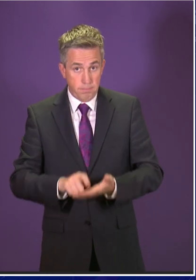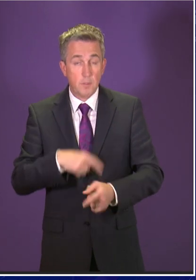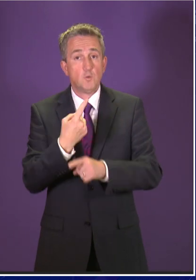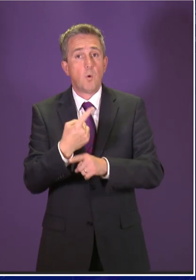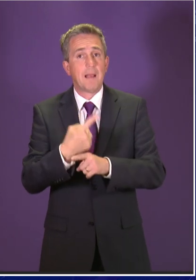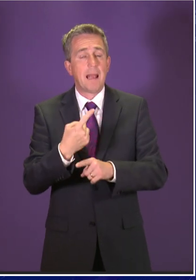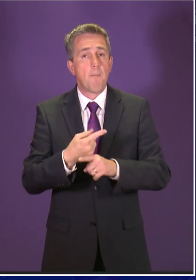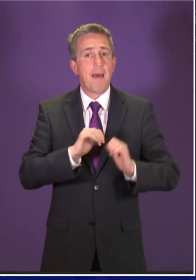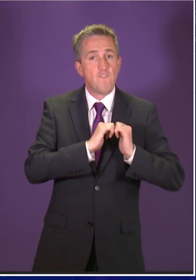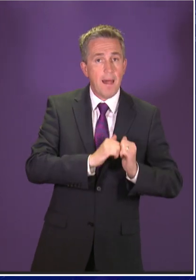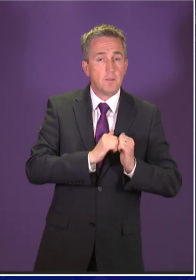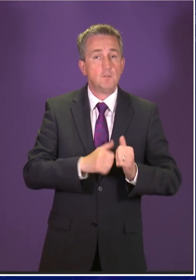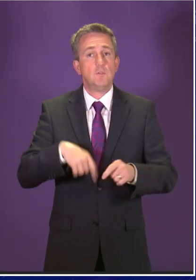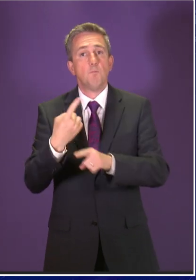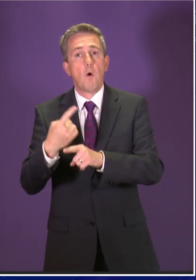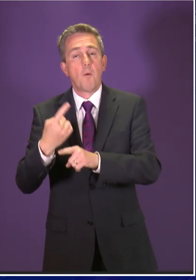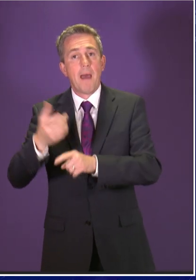ethics,